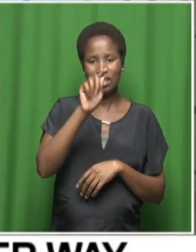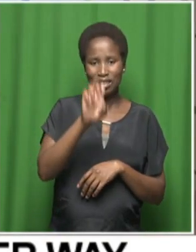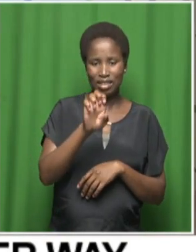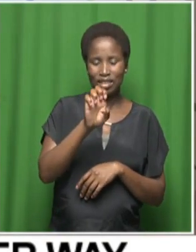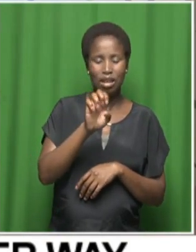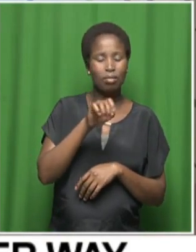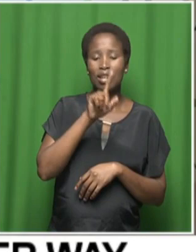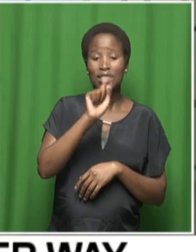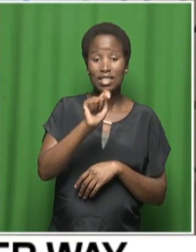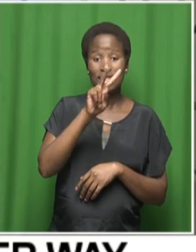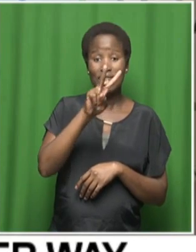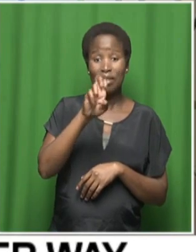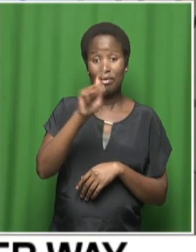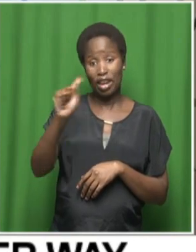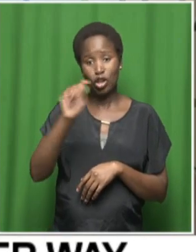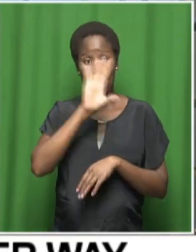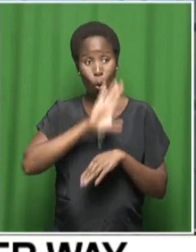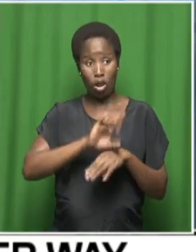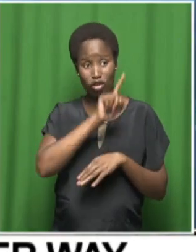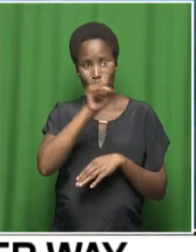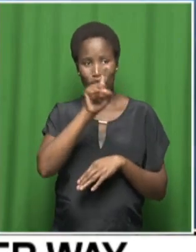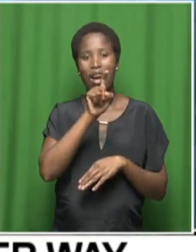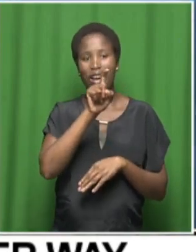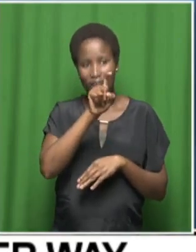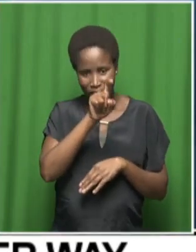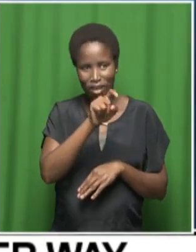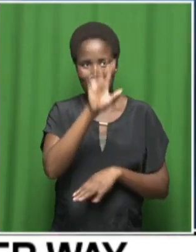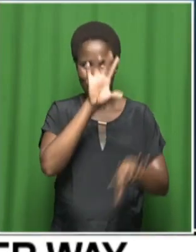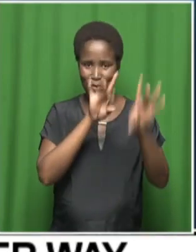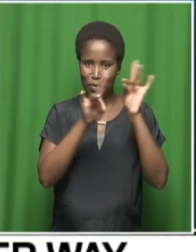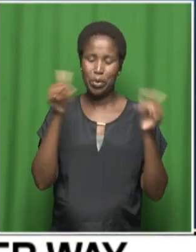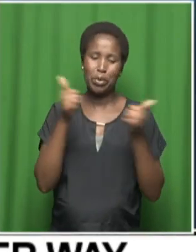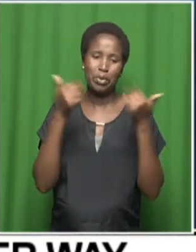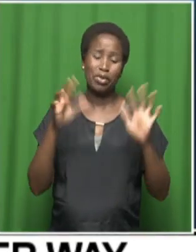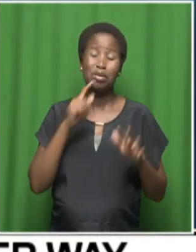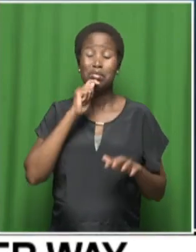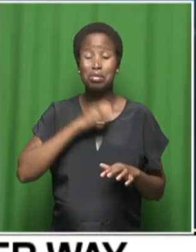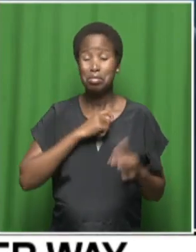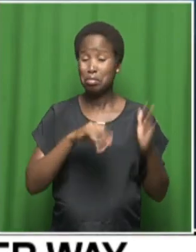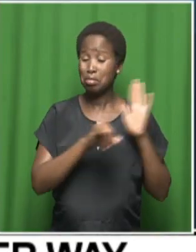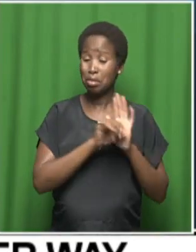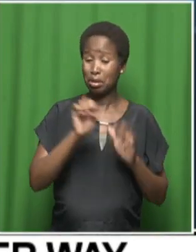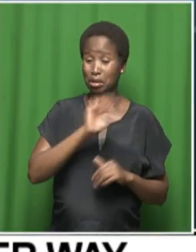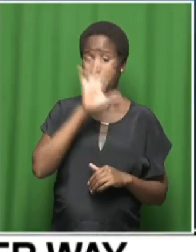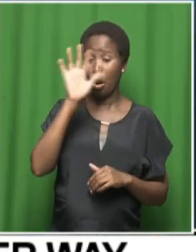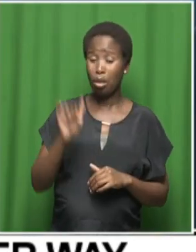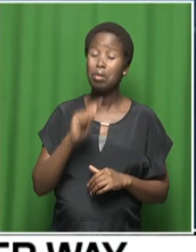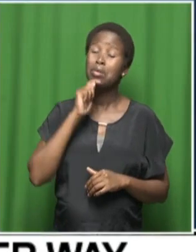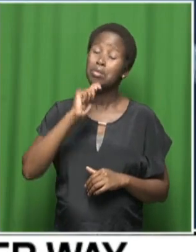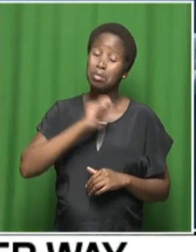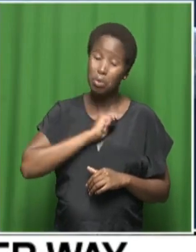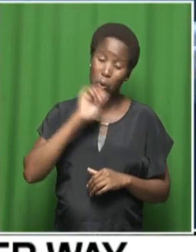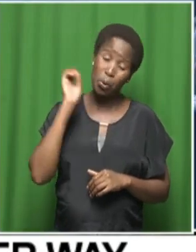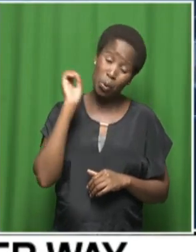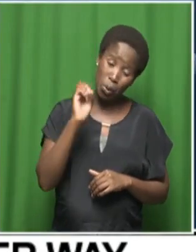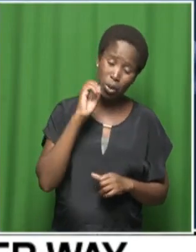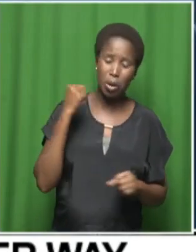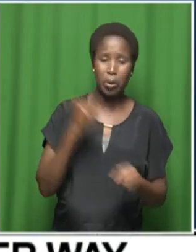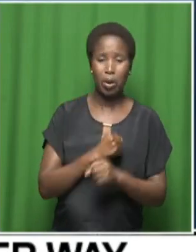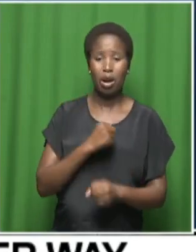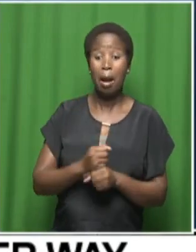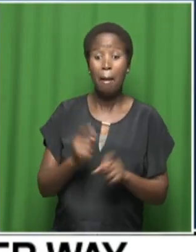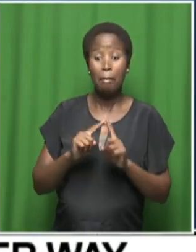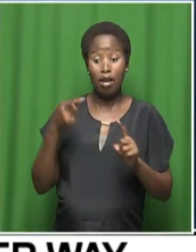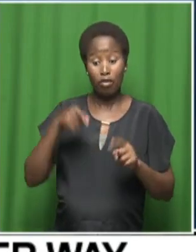be very important. So as South Africa, we really have got huge potential to produce hydrogen, but not only for domestic